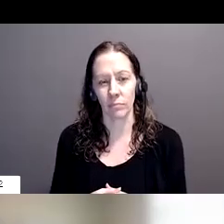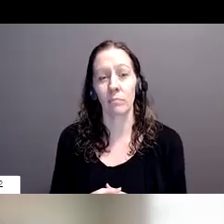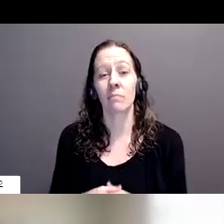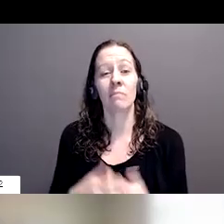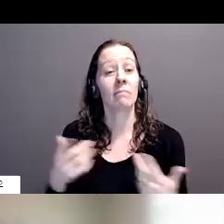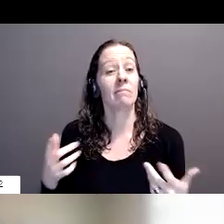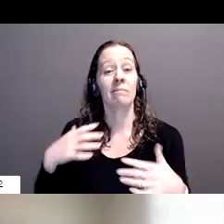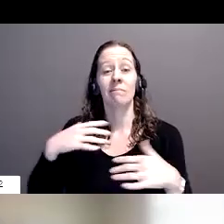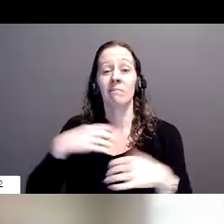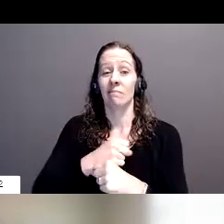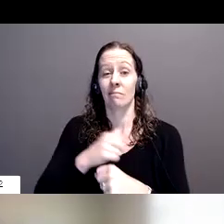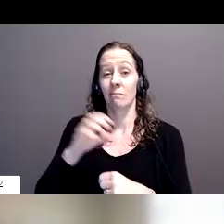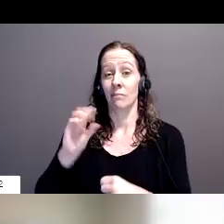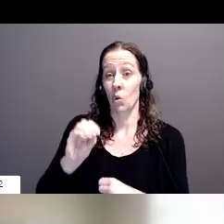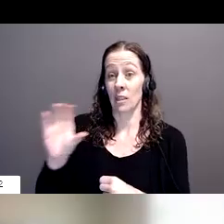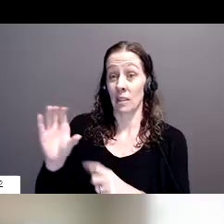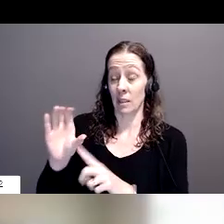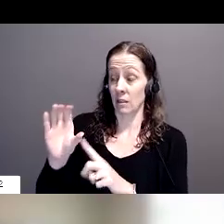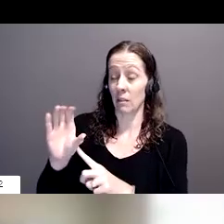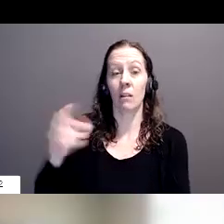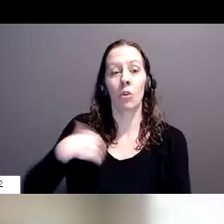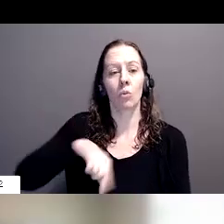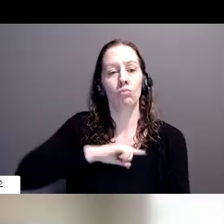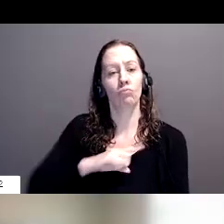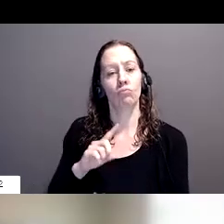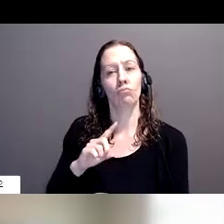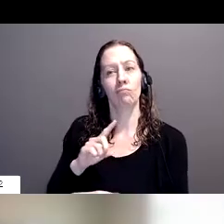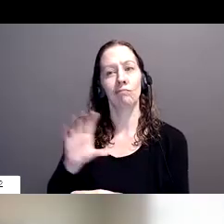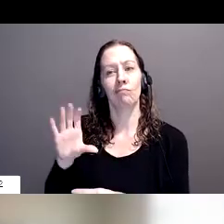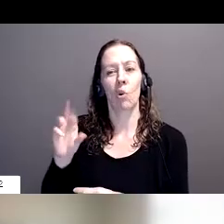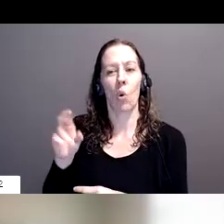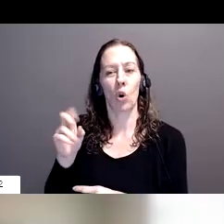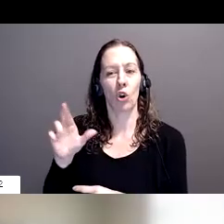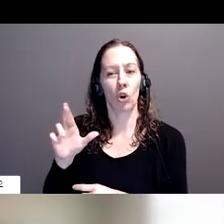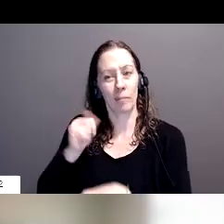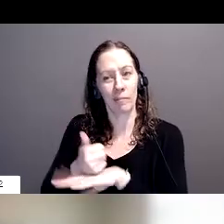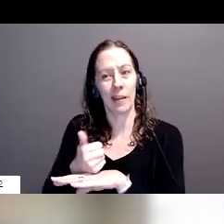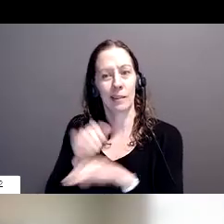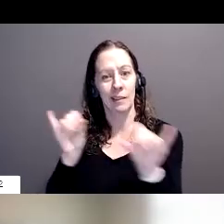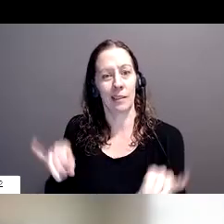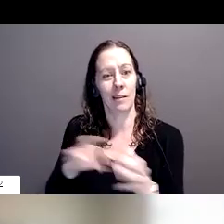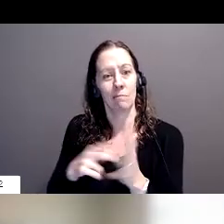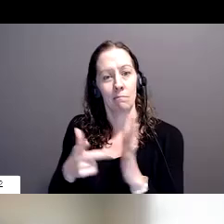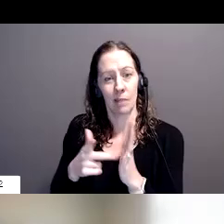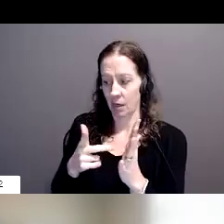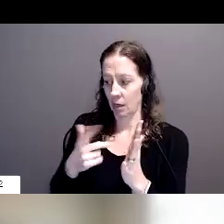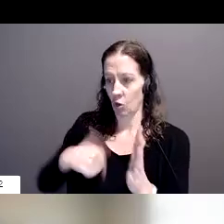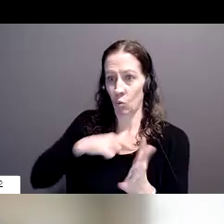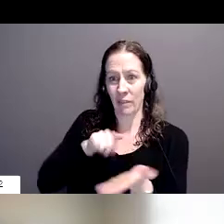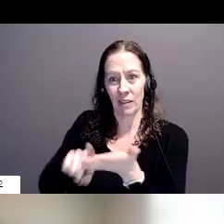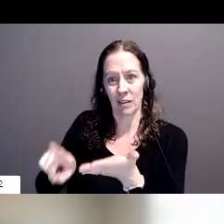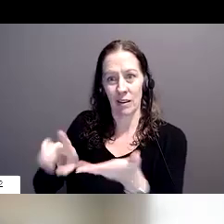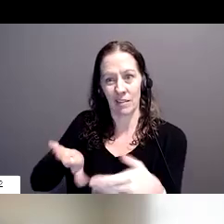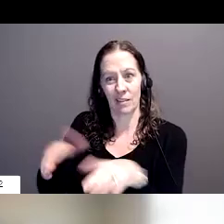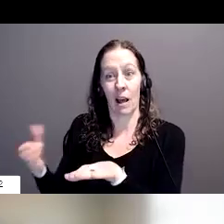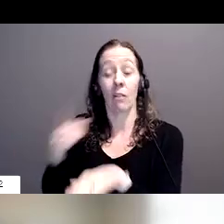Ontario. We are obviously a coroner-based system, a death investigation system, and in Ontario,